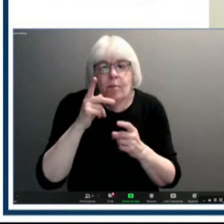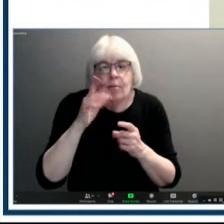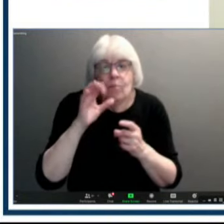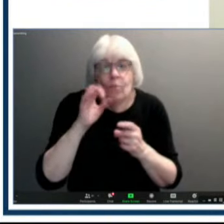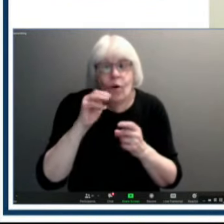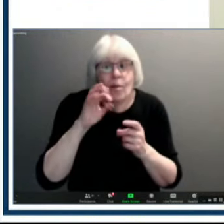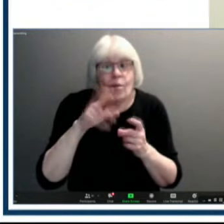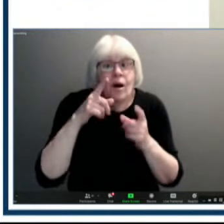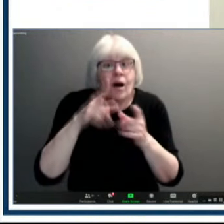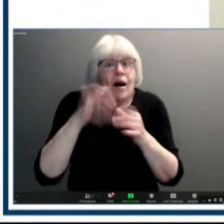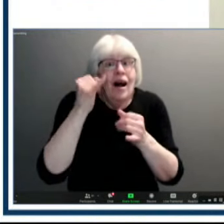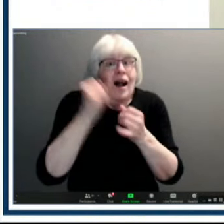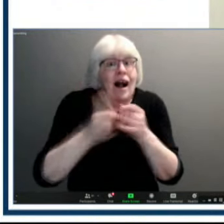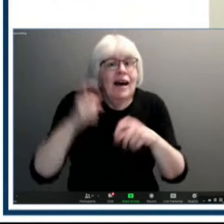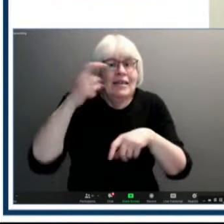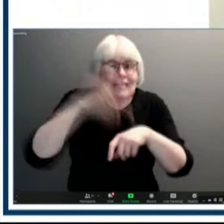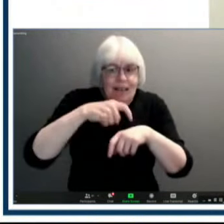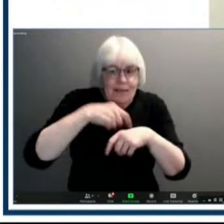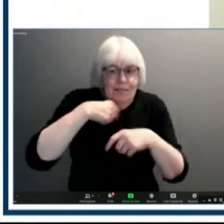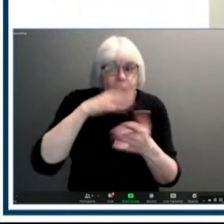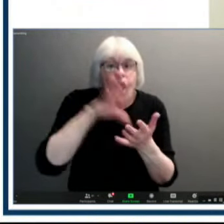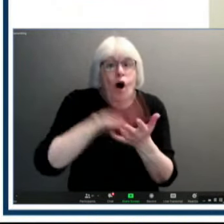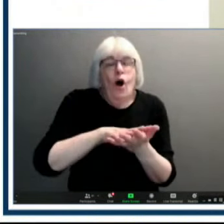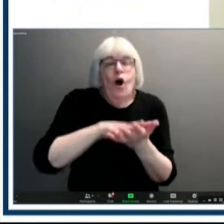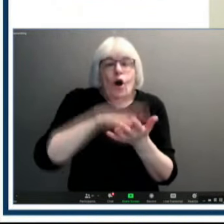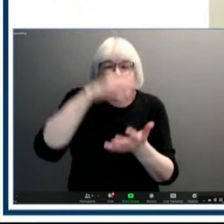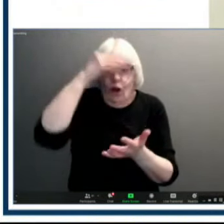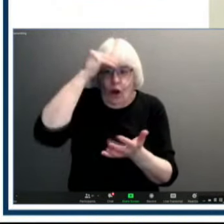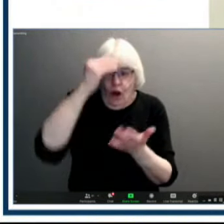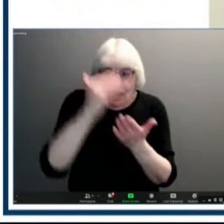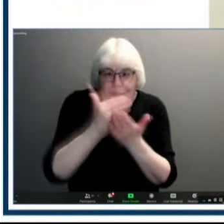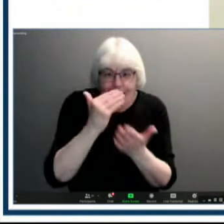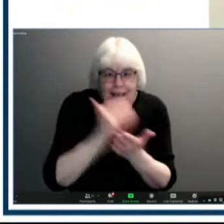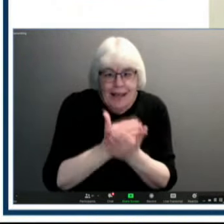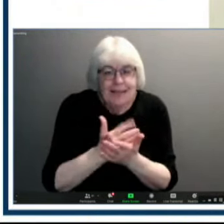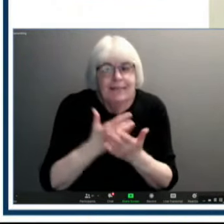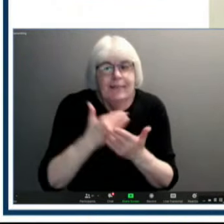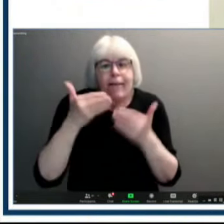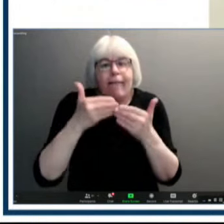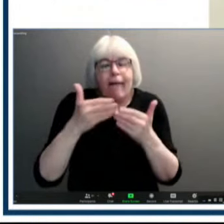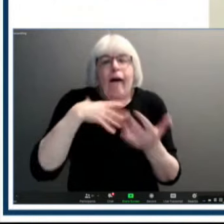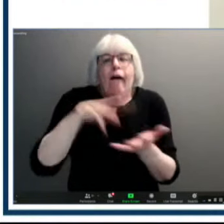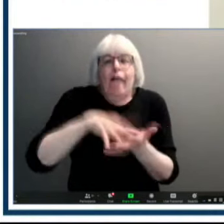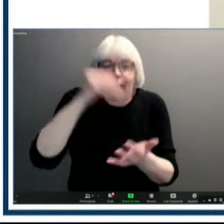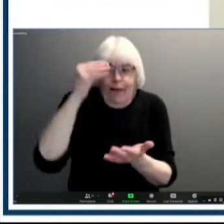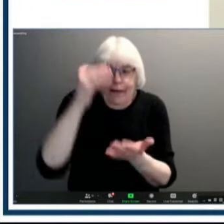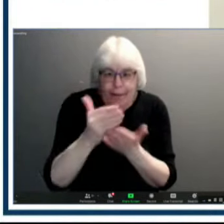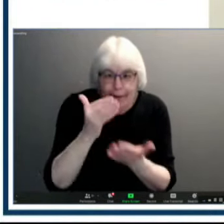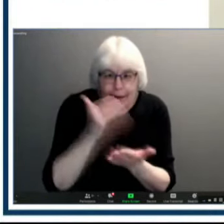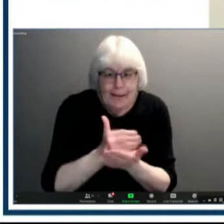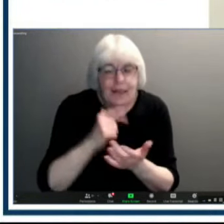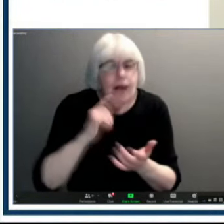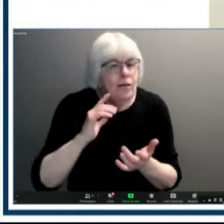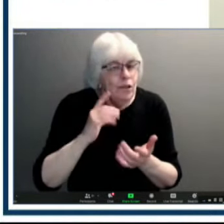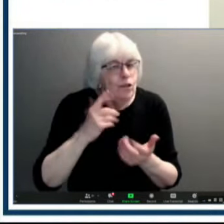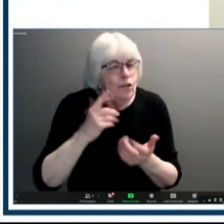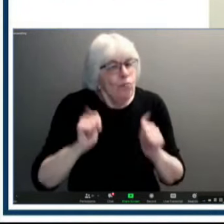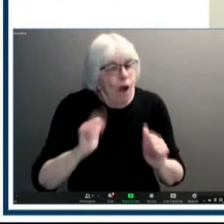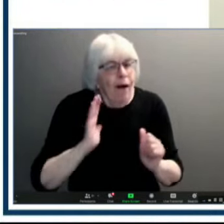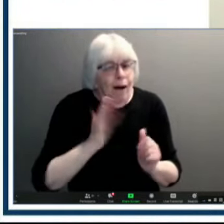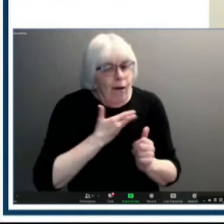different organizations, and we'll do what we can to get people through this for sure.